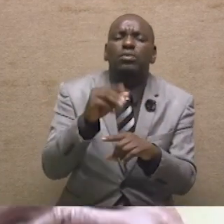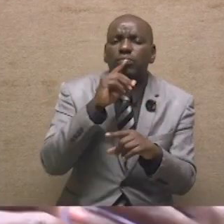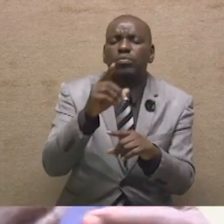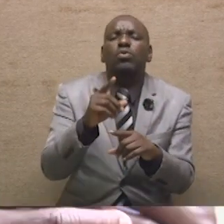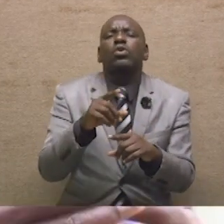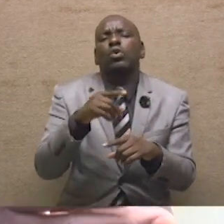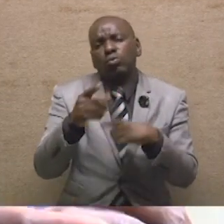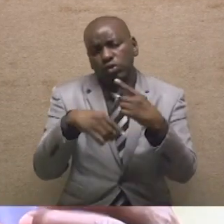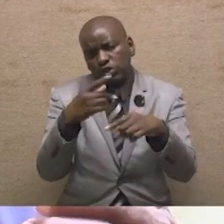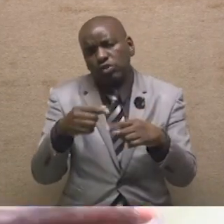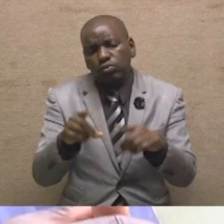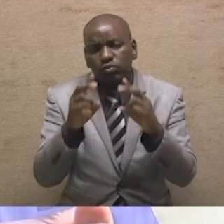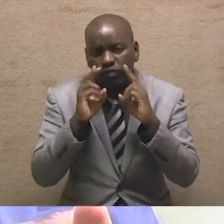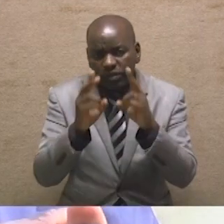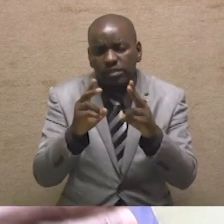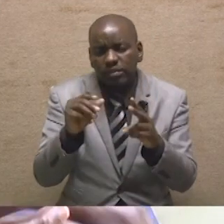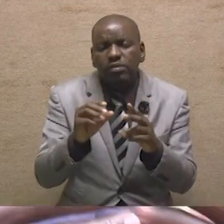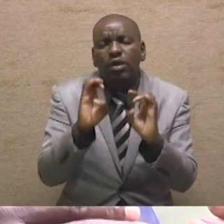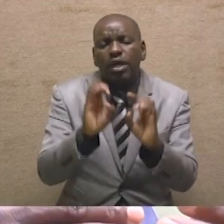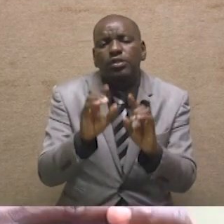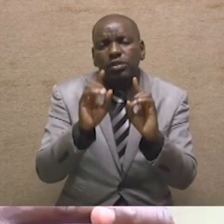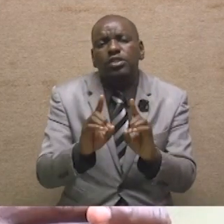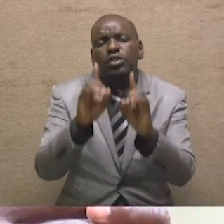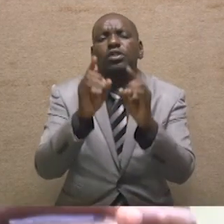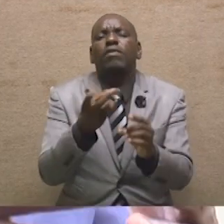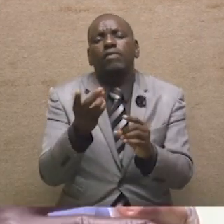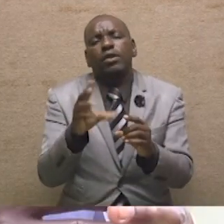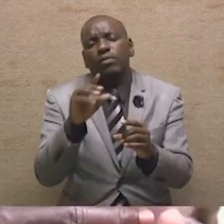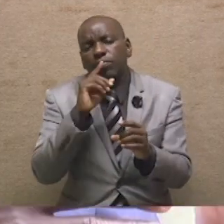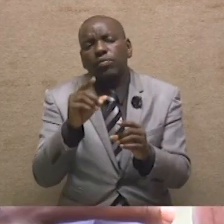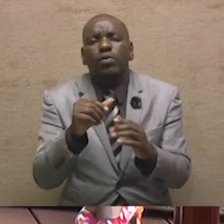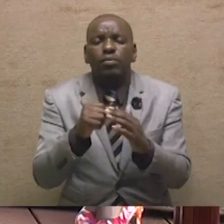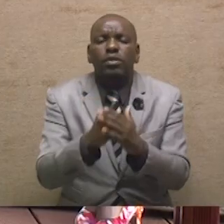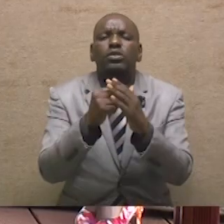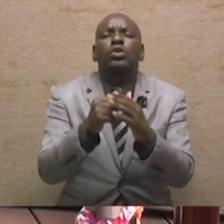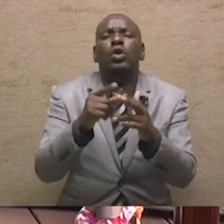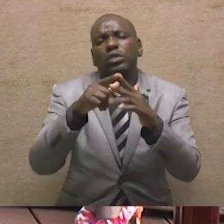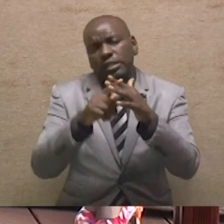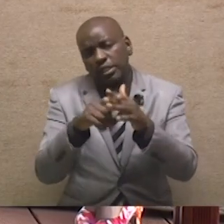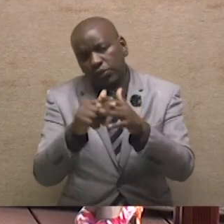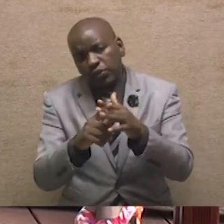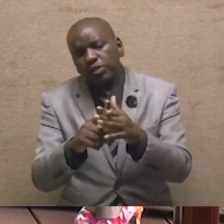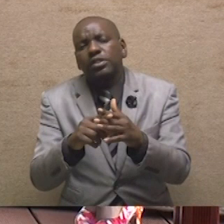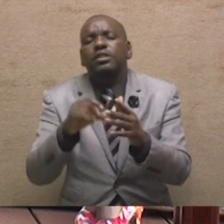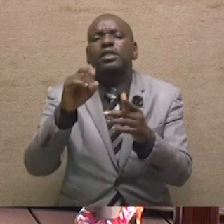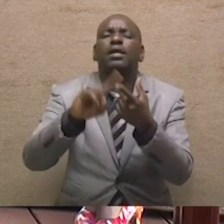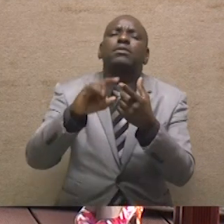change must continue to visit education, particularly with the impact of technology. We should see